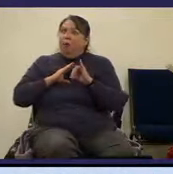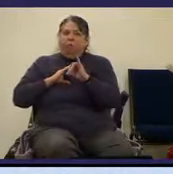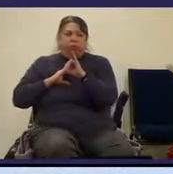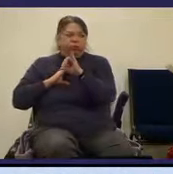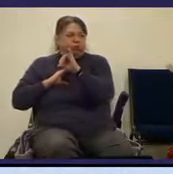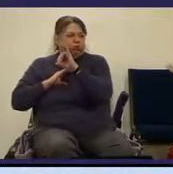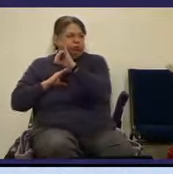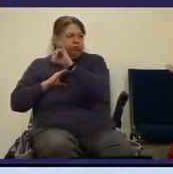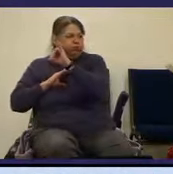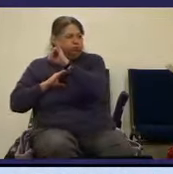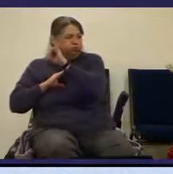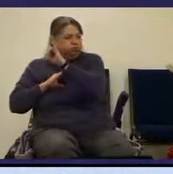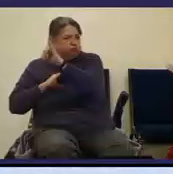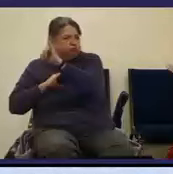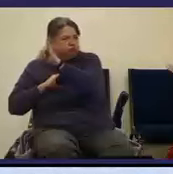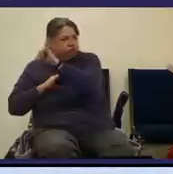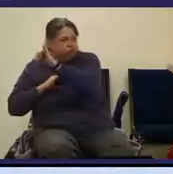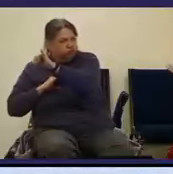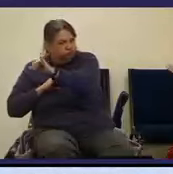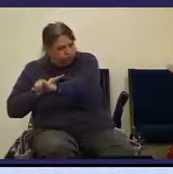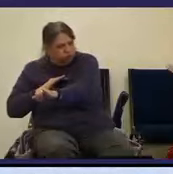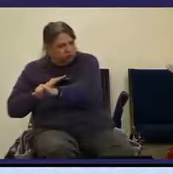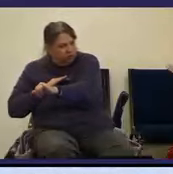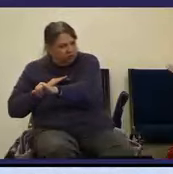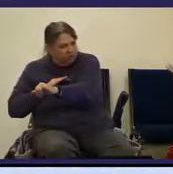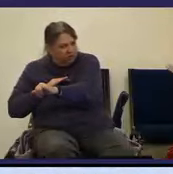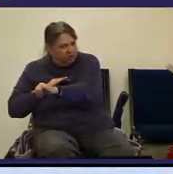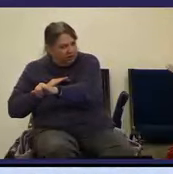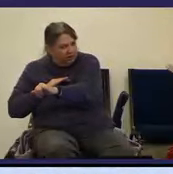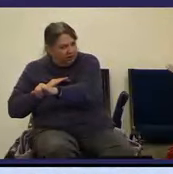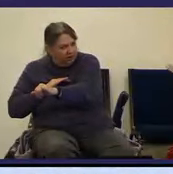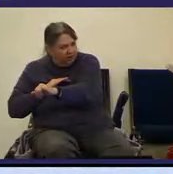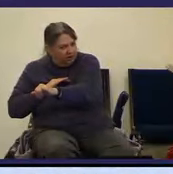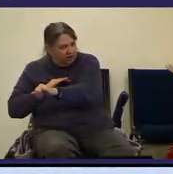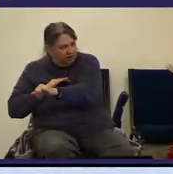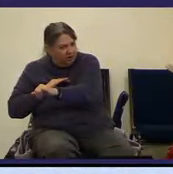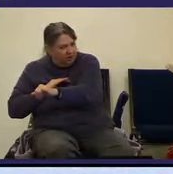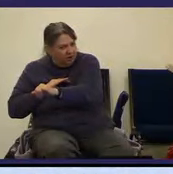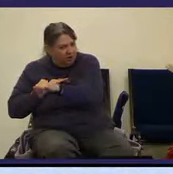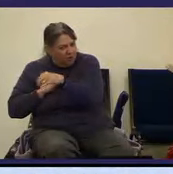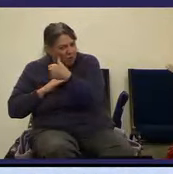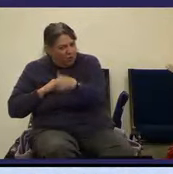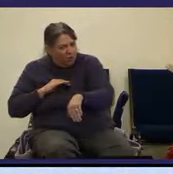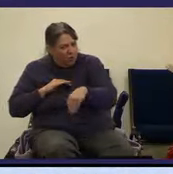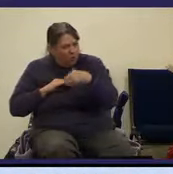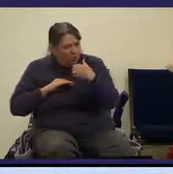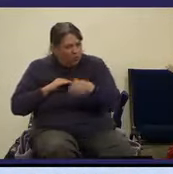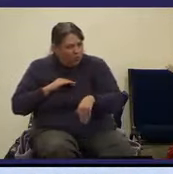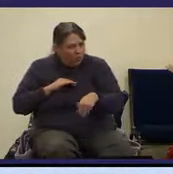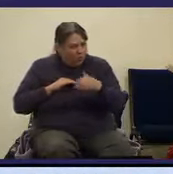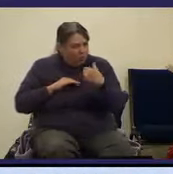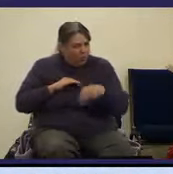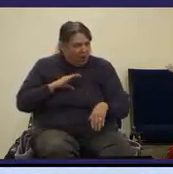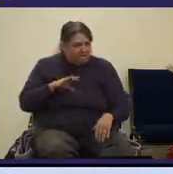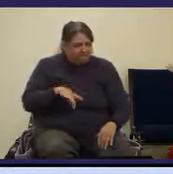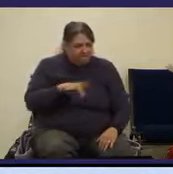and search inside and find the many reasons why we can be joyful and happy.